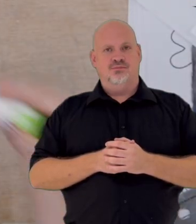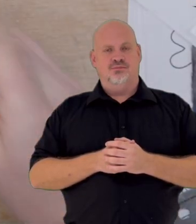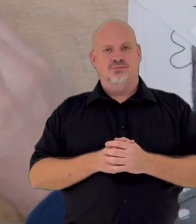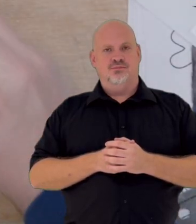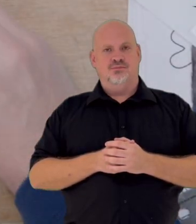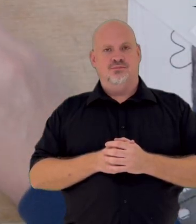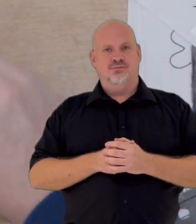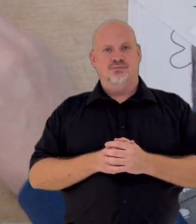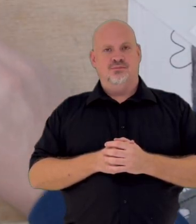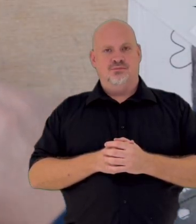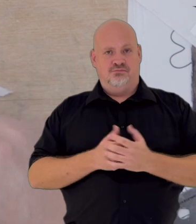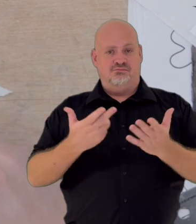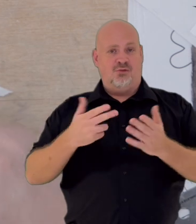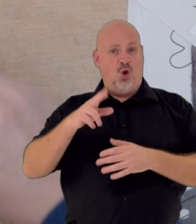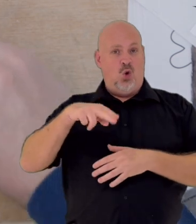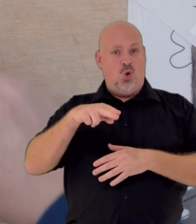And then glue this.